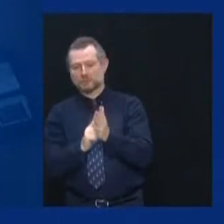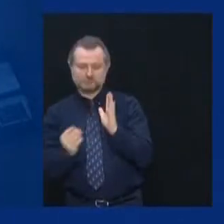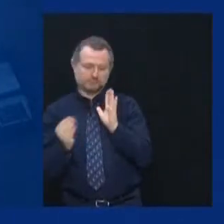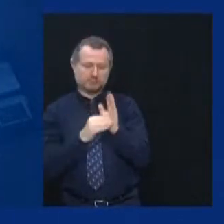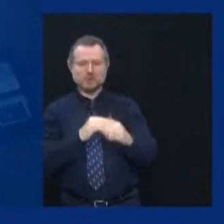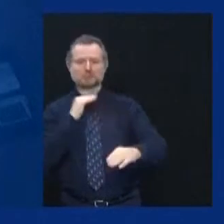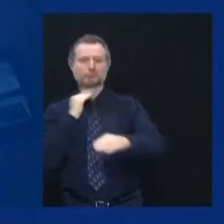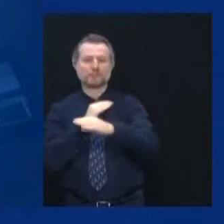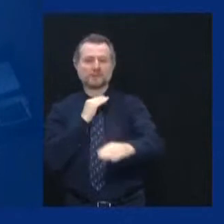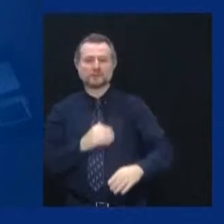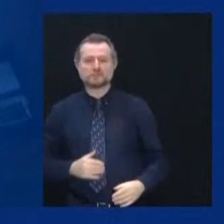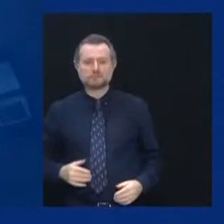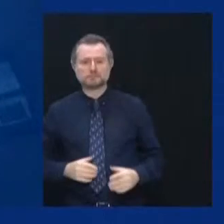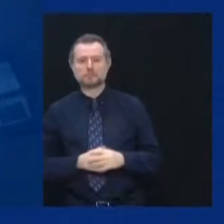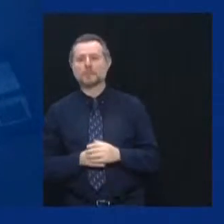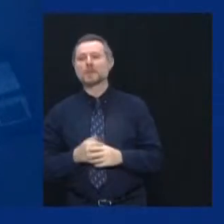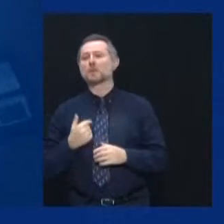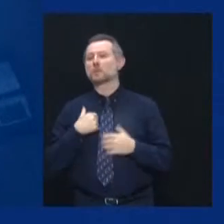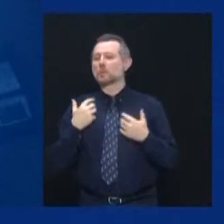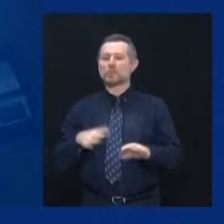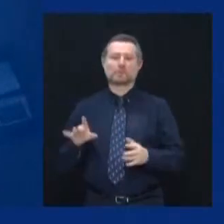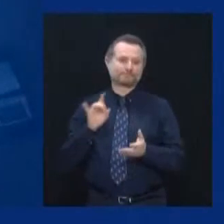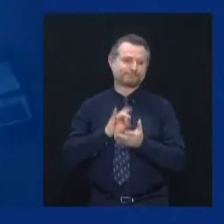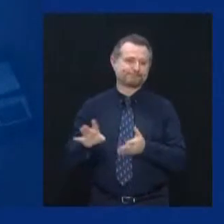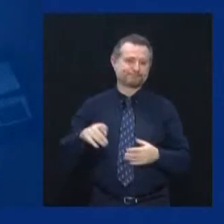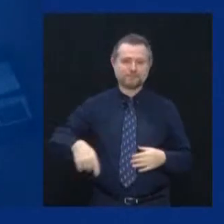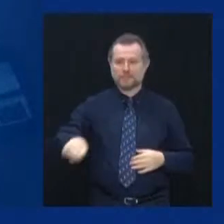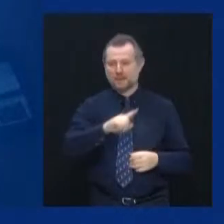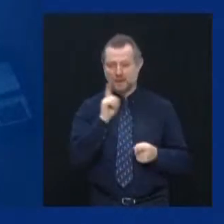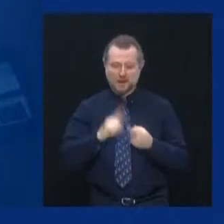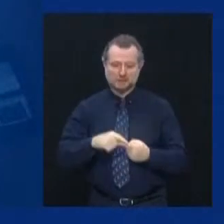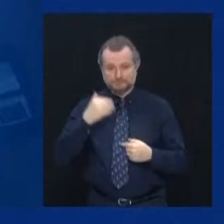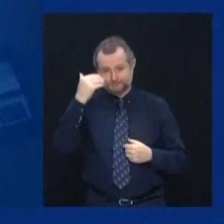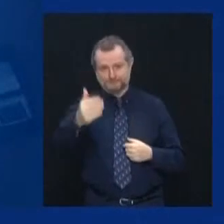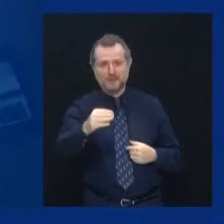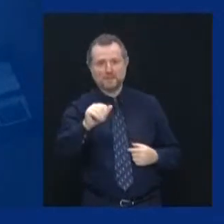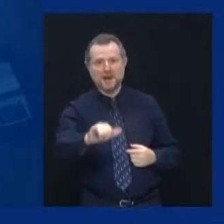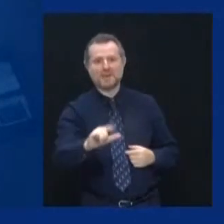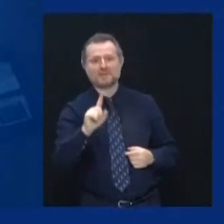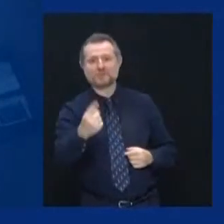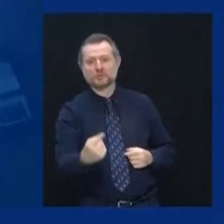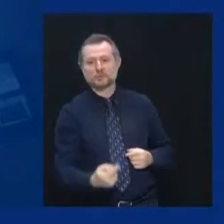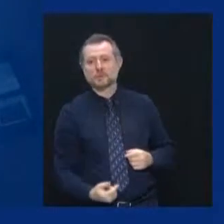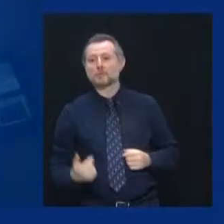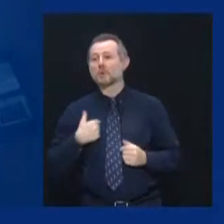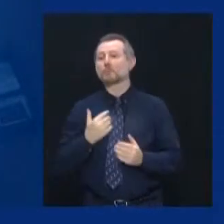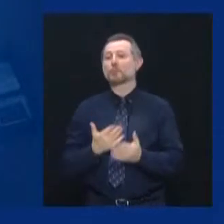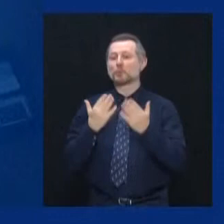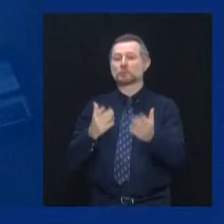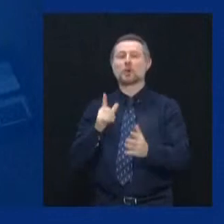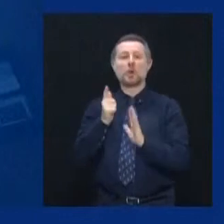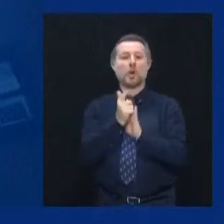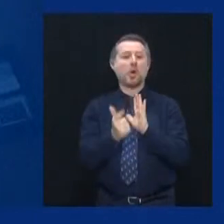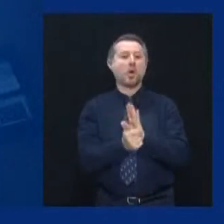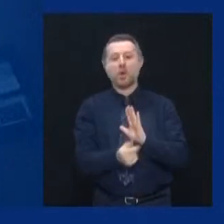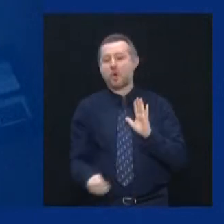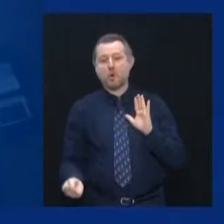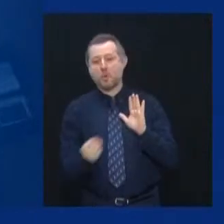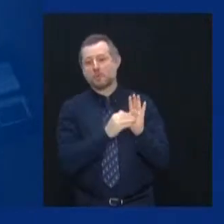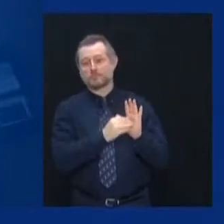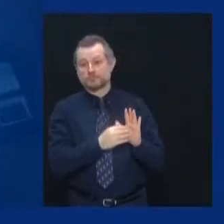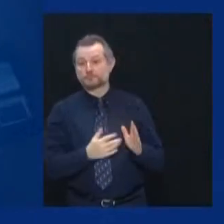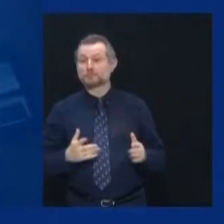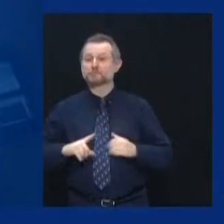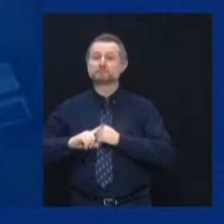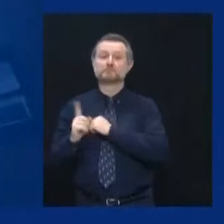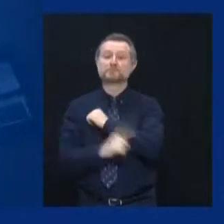evict those small businesses until May 1. Also, I'm proposing a law that says no penalties